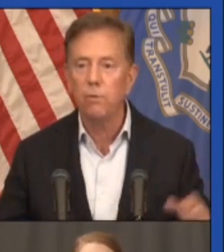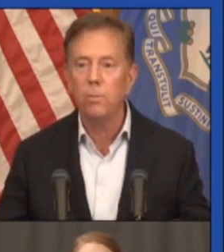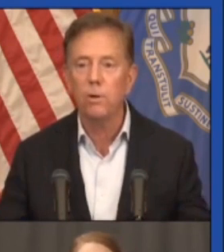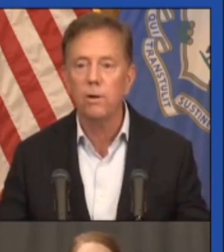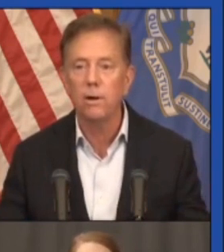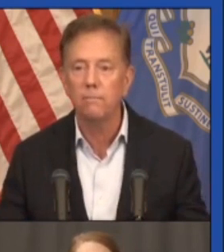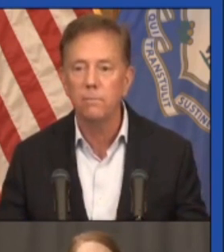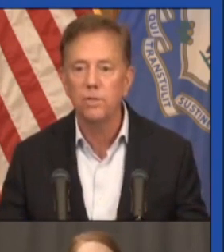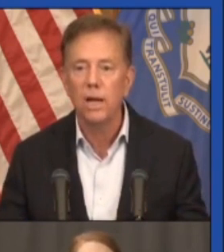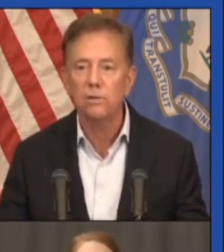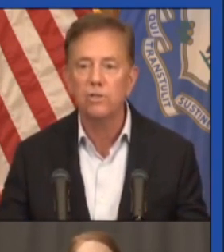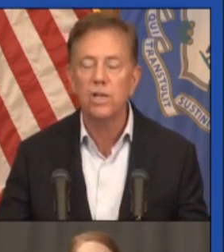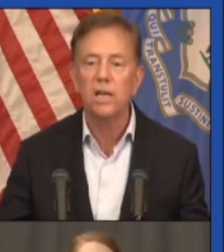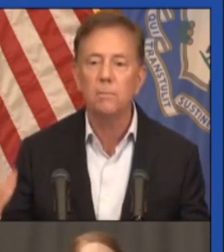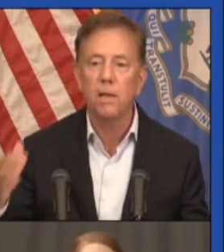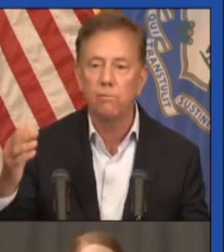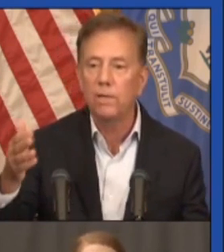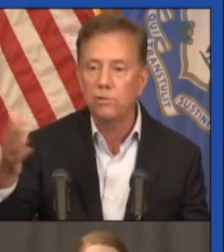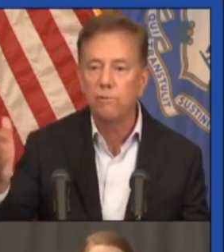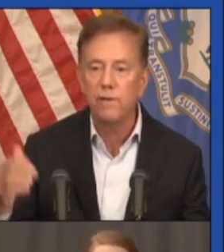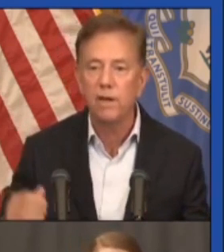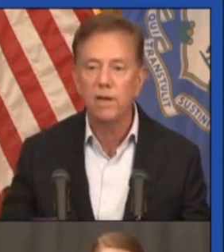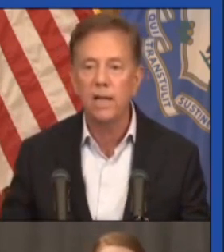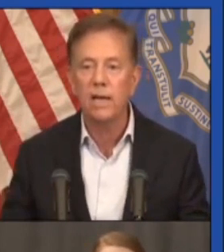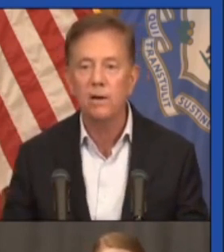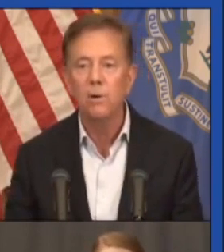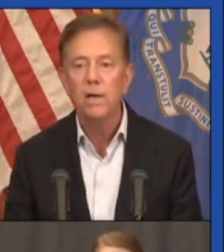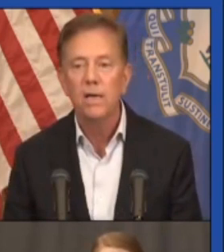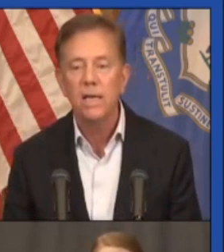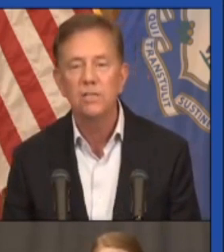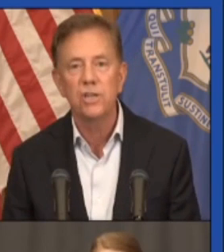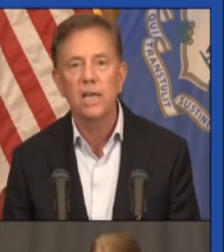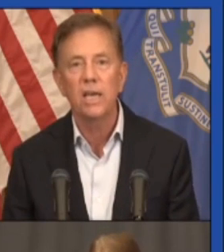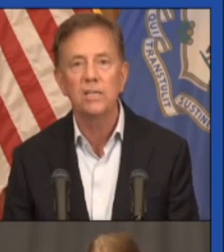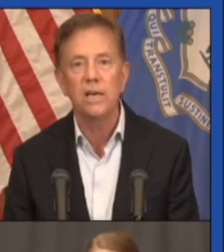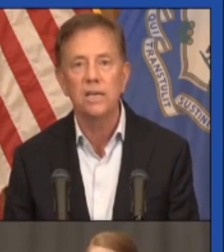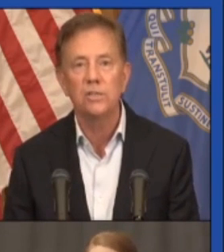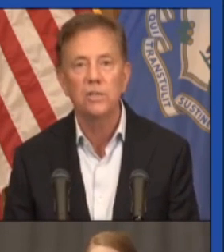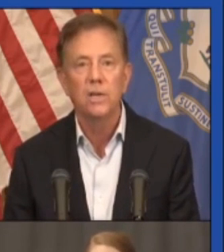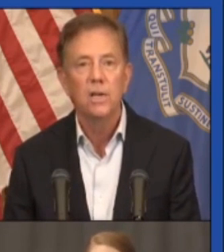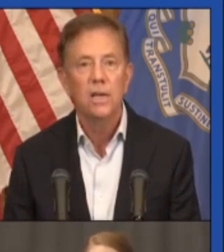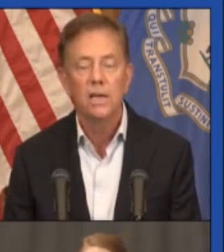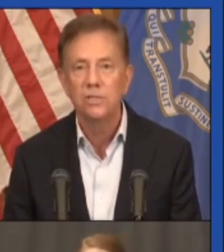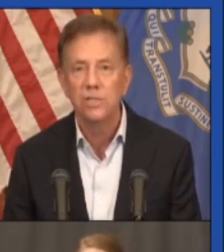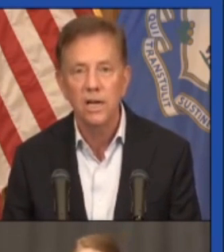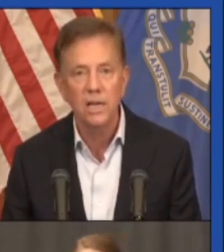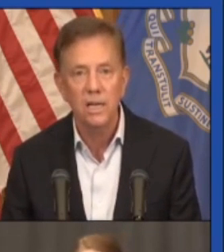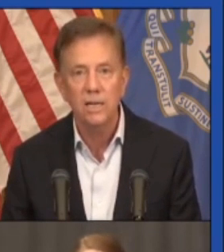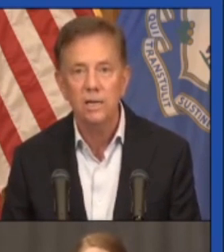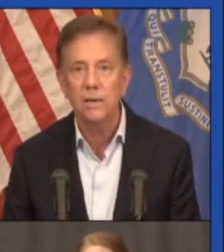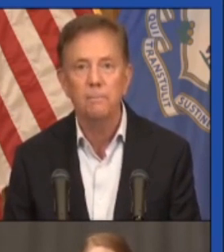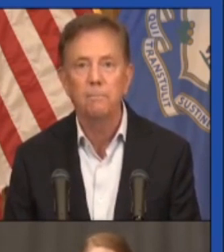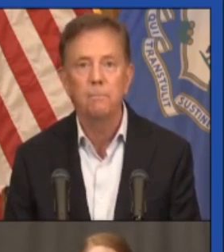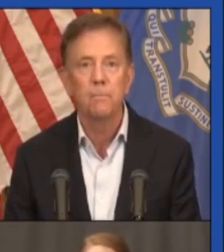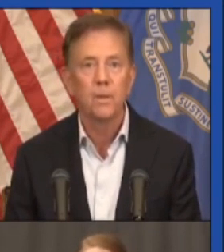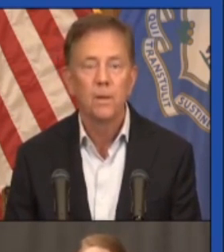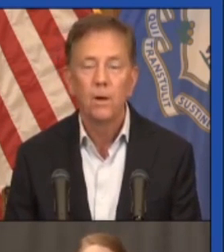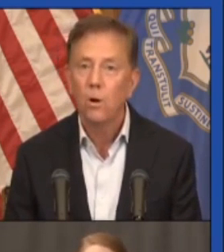is a former soccer stadium. They've retrofitted it now, kids taking a test. And it's not